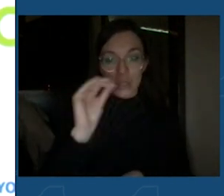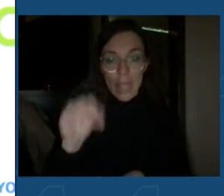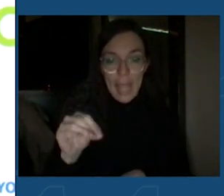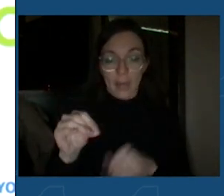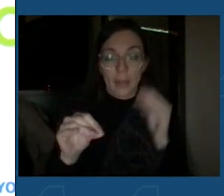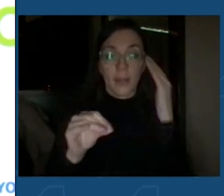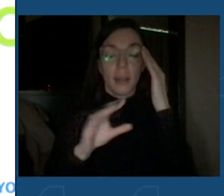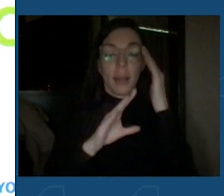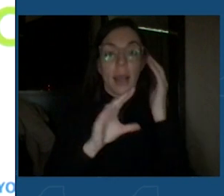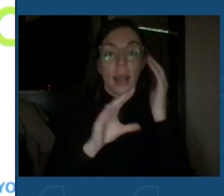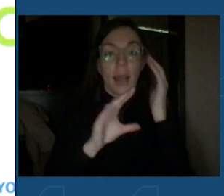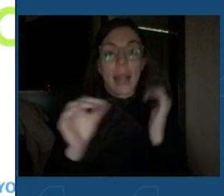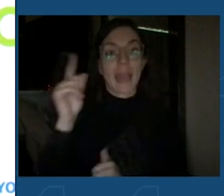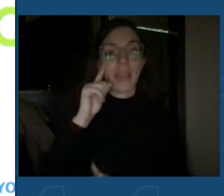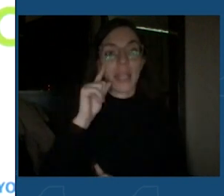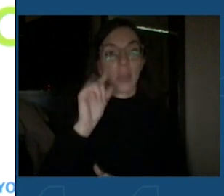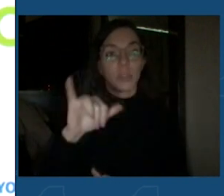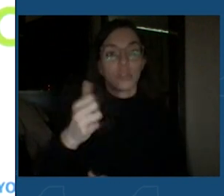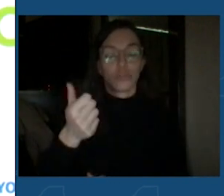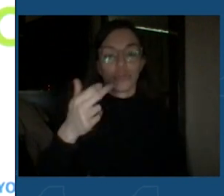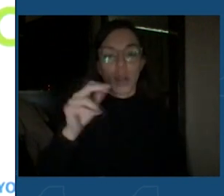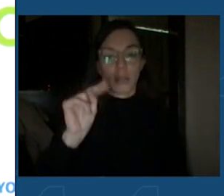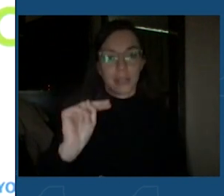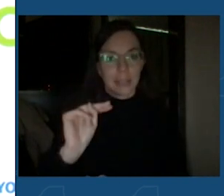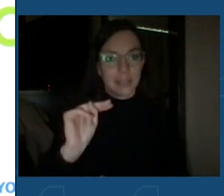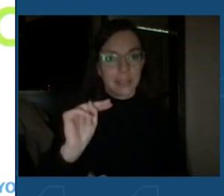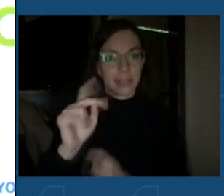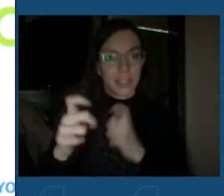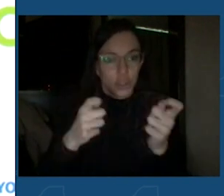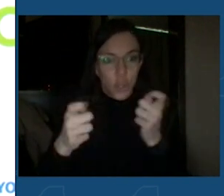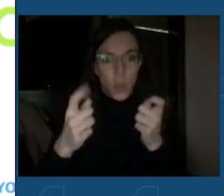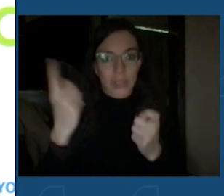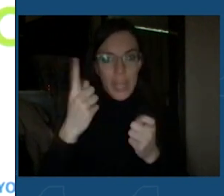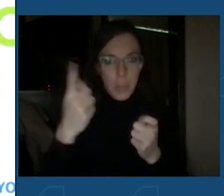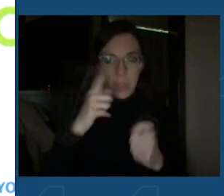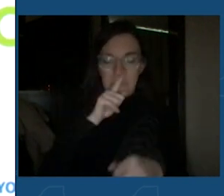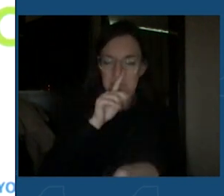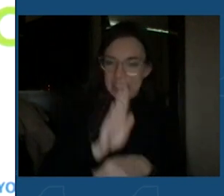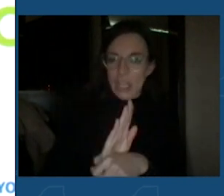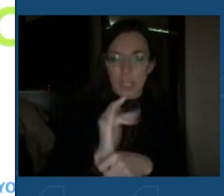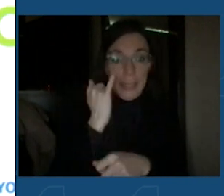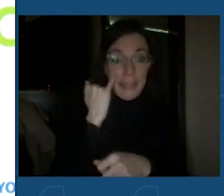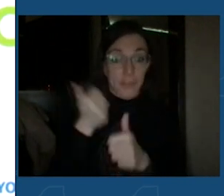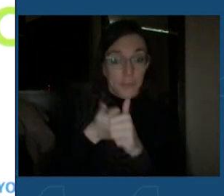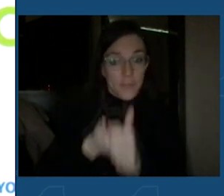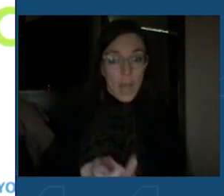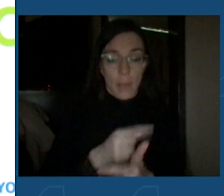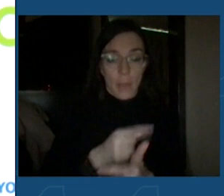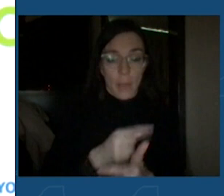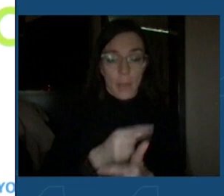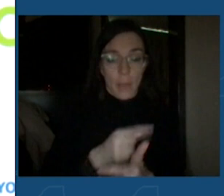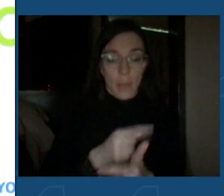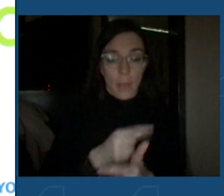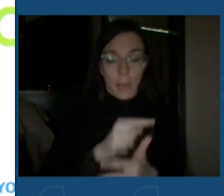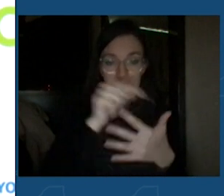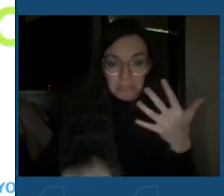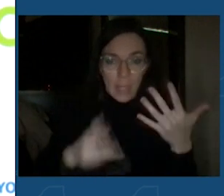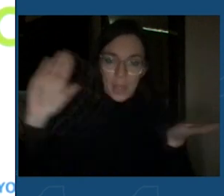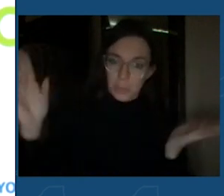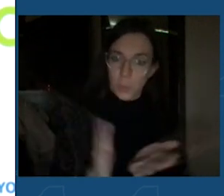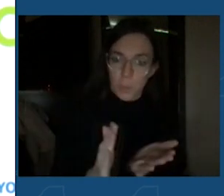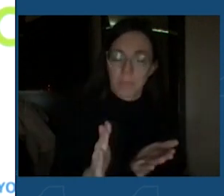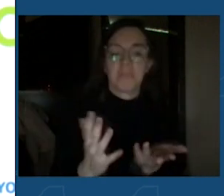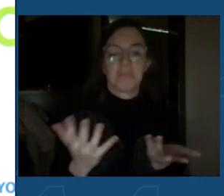was Johnson Controls, somebody gave them a guarantee that if you did these things, they'll cut. So they're